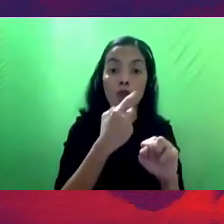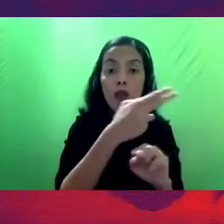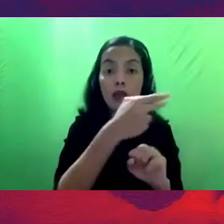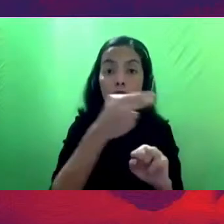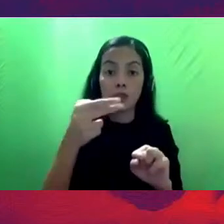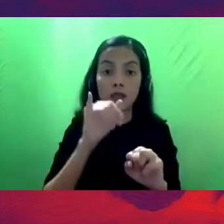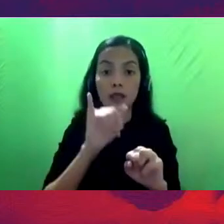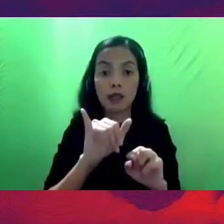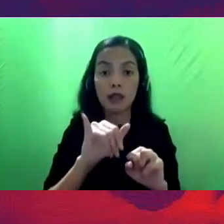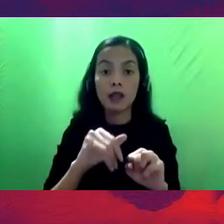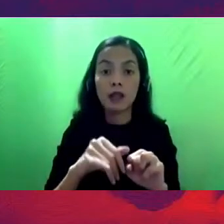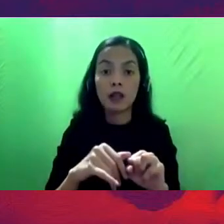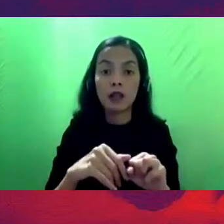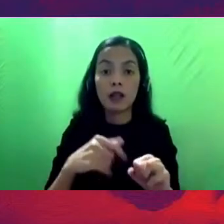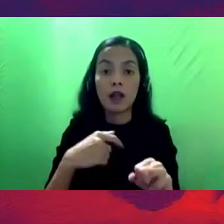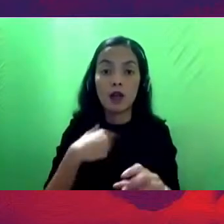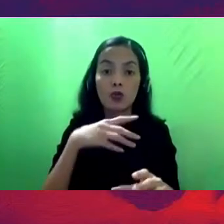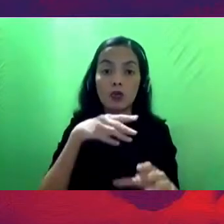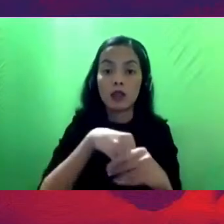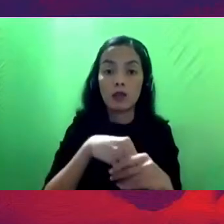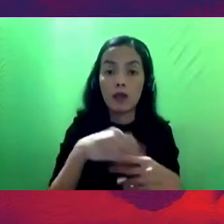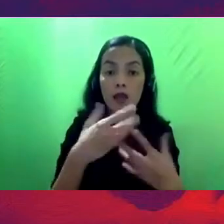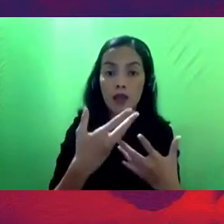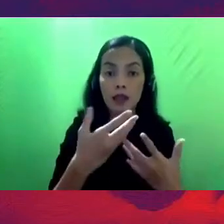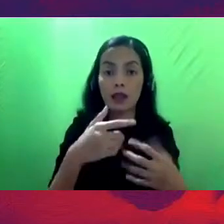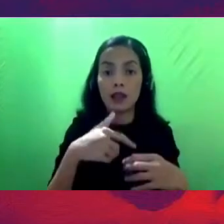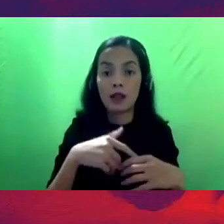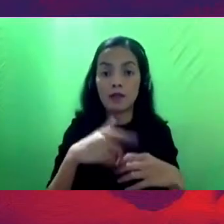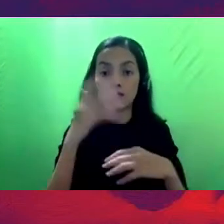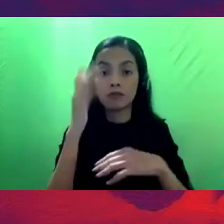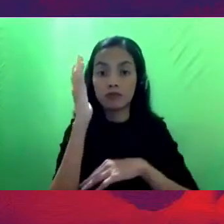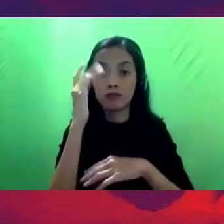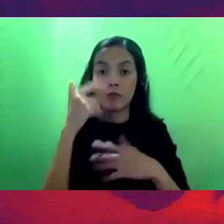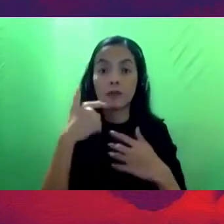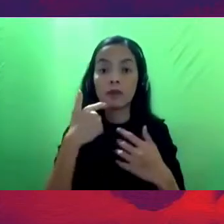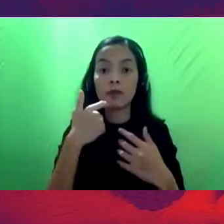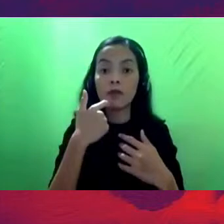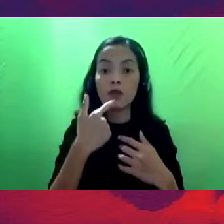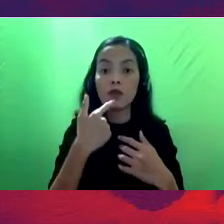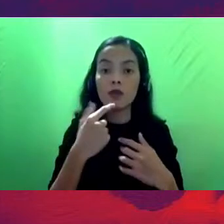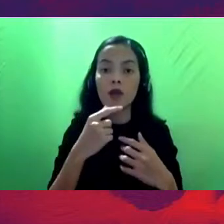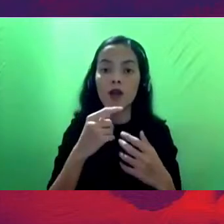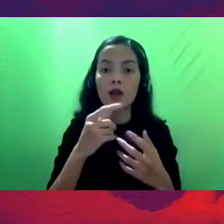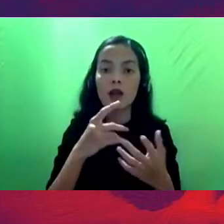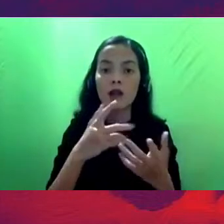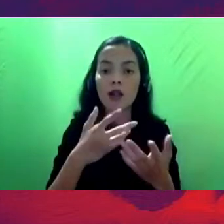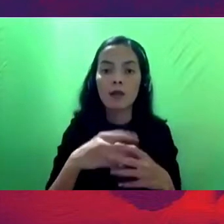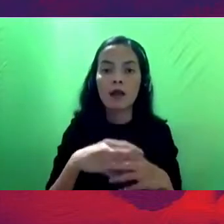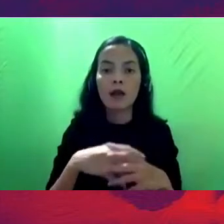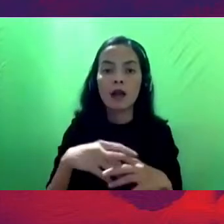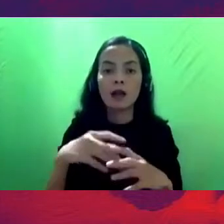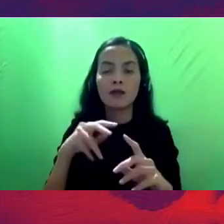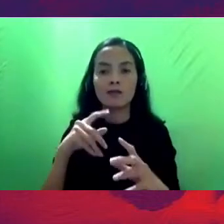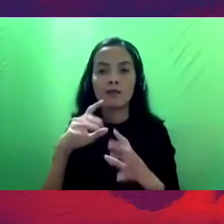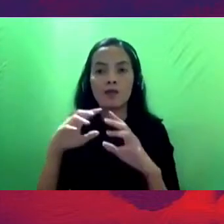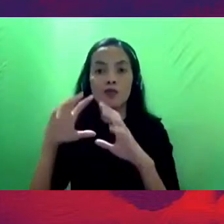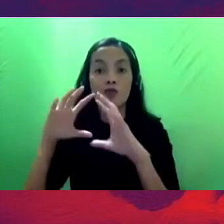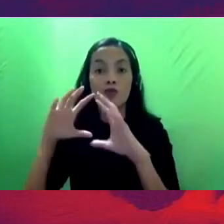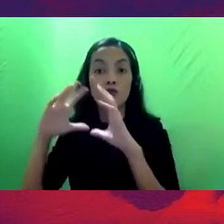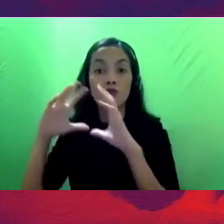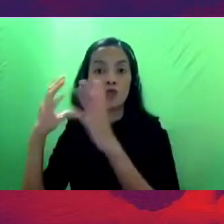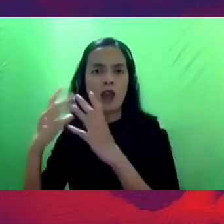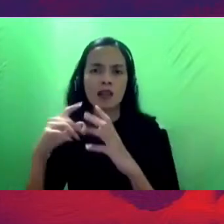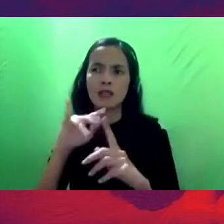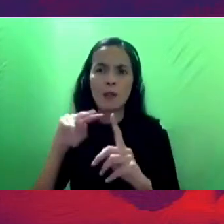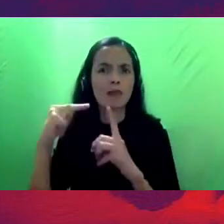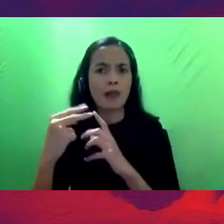and my participation on this panel brings a bit more of the global perspective. So just drawing